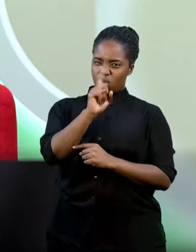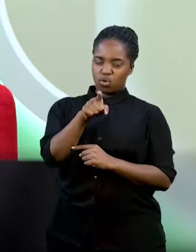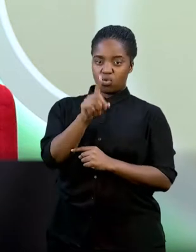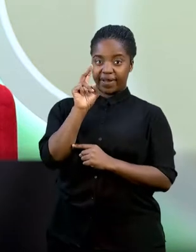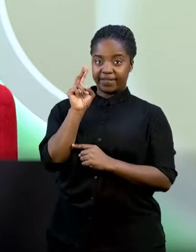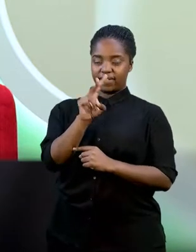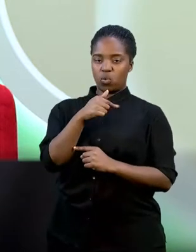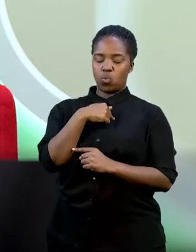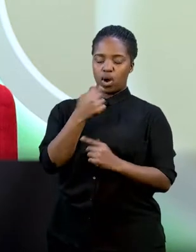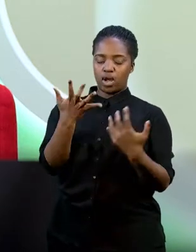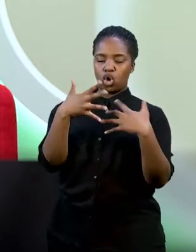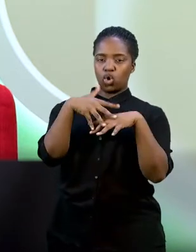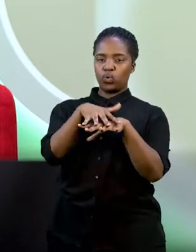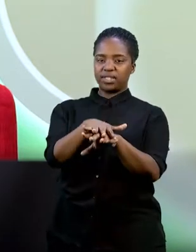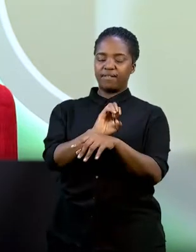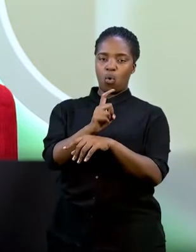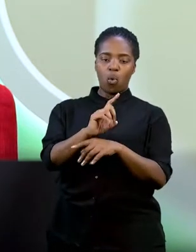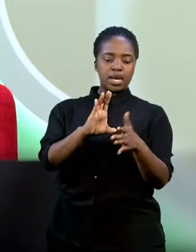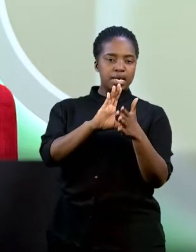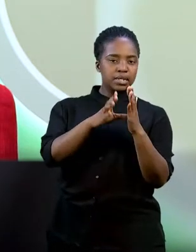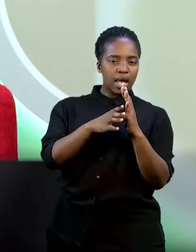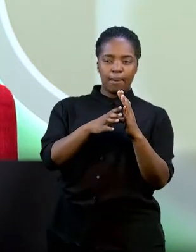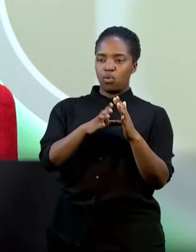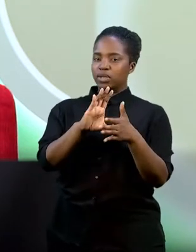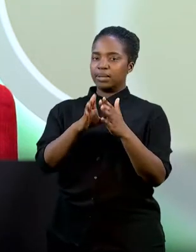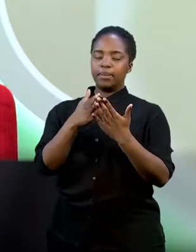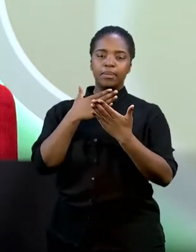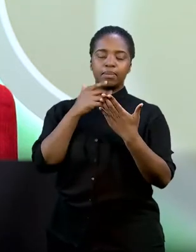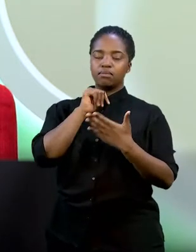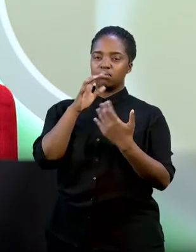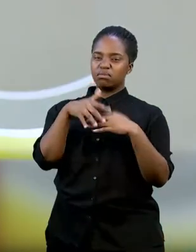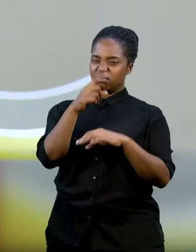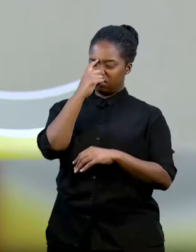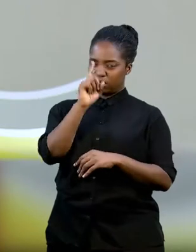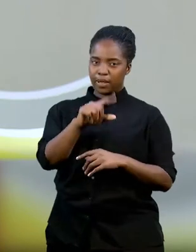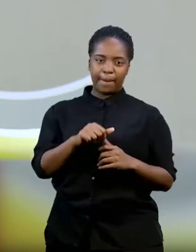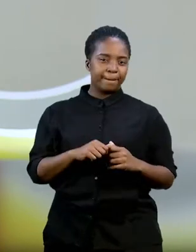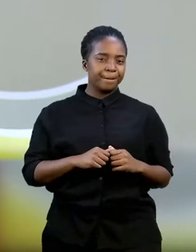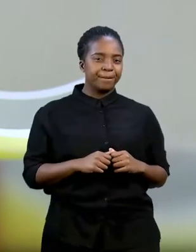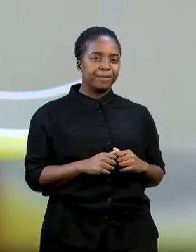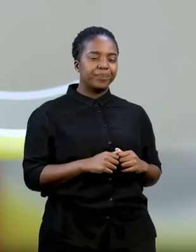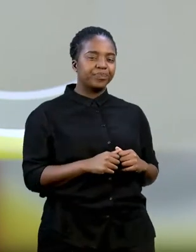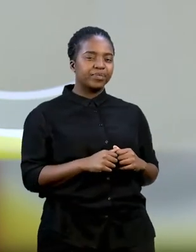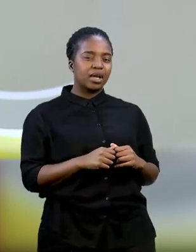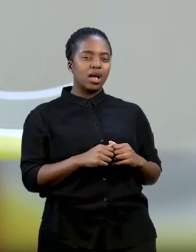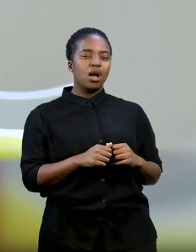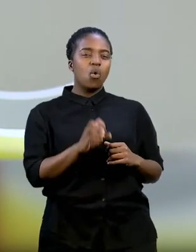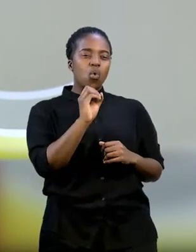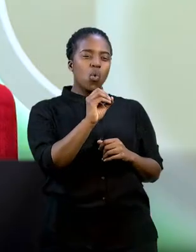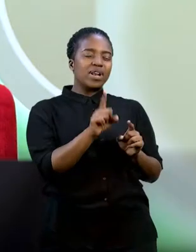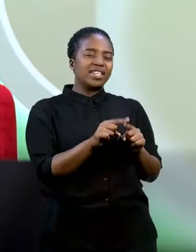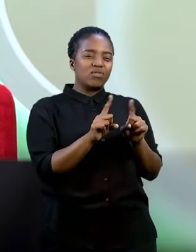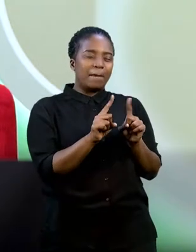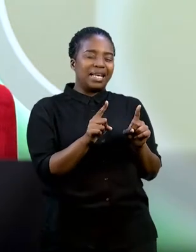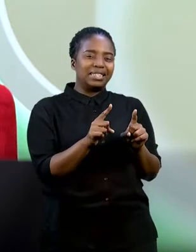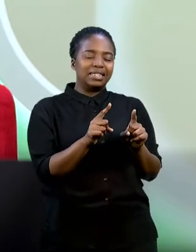when what is your view, your inclusivity at this stage, or your guy, how far it is? I hole. E hunga taba